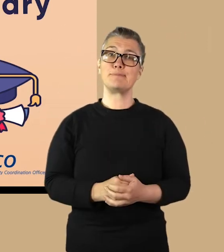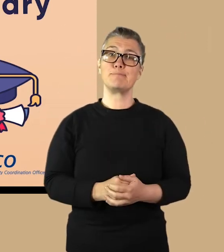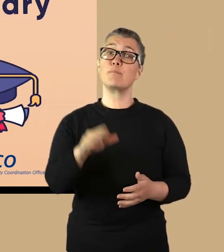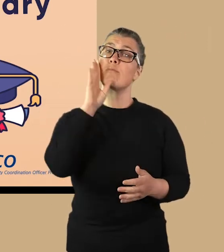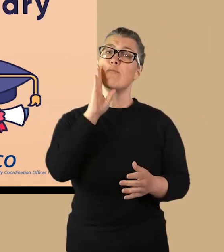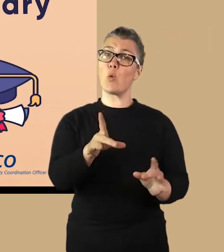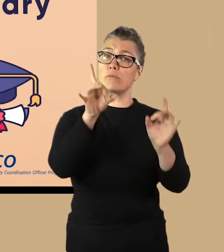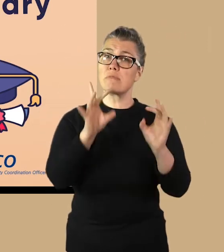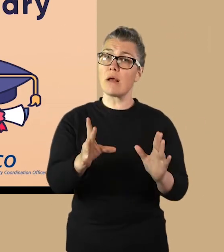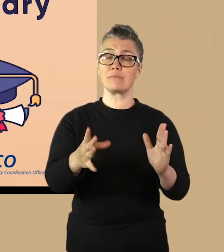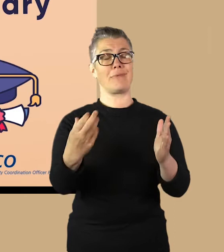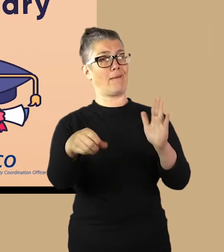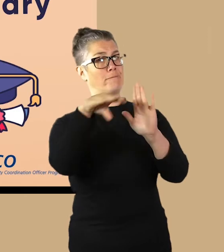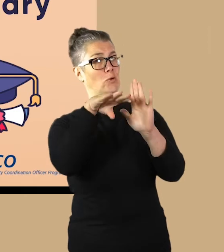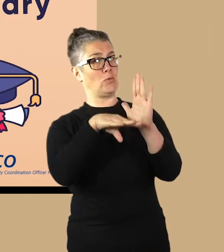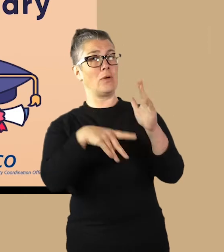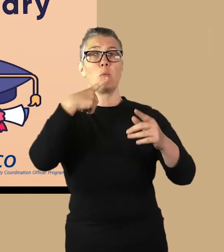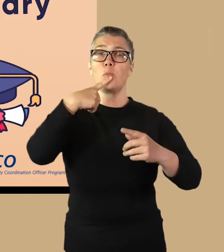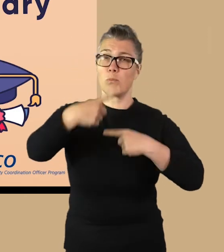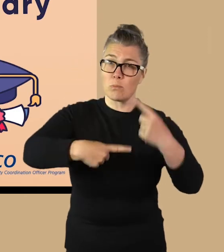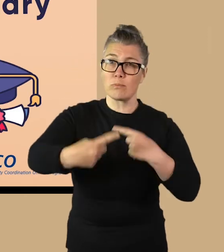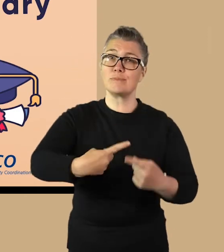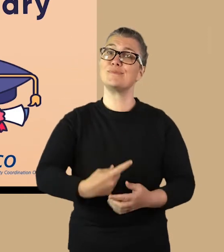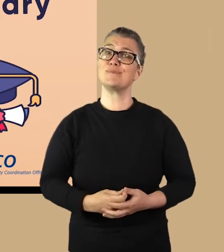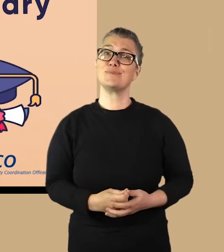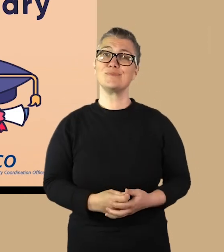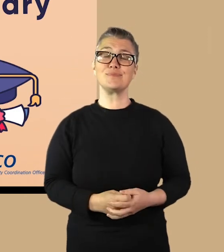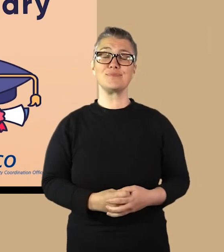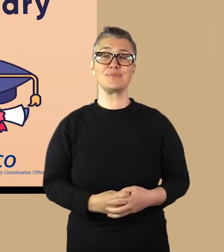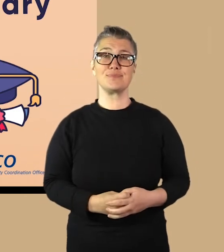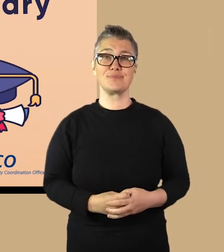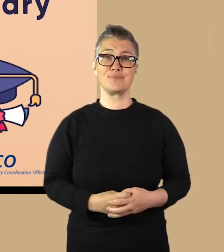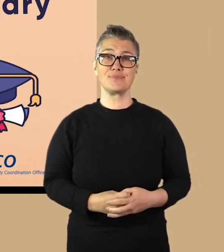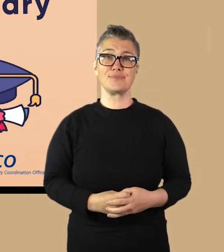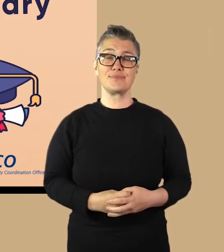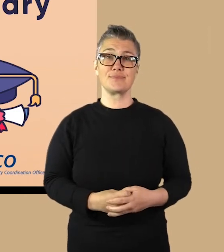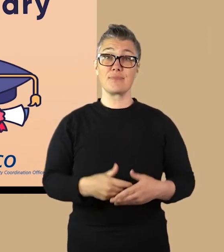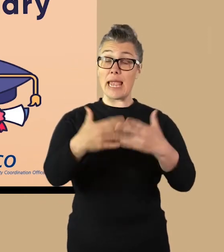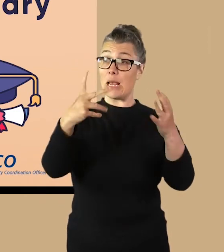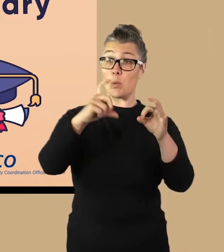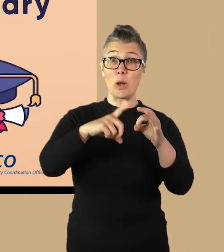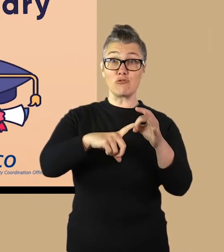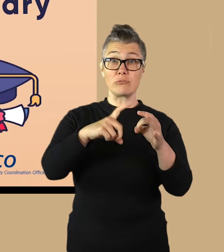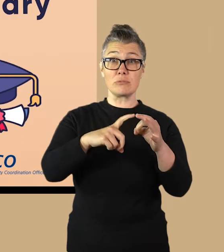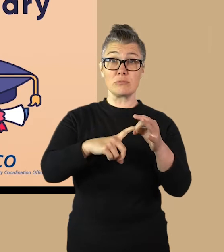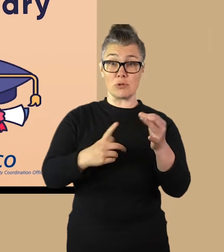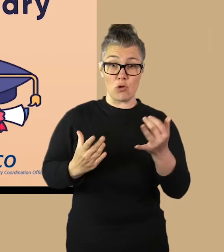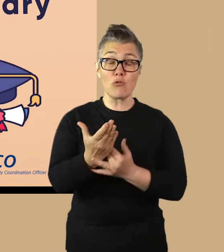peoples today. Before we get started, there is some important housekeeping information I would like to bring to your